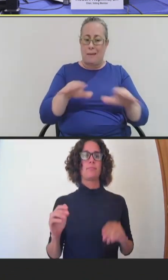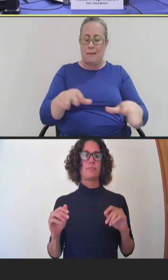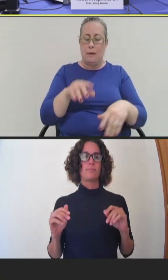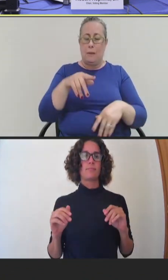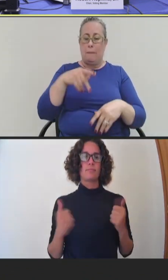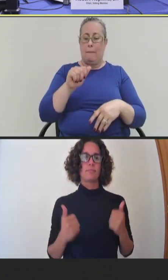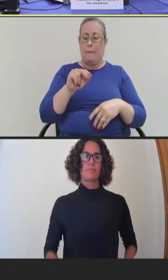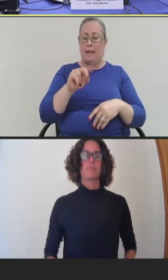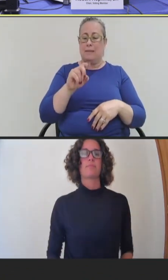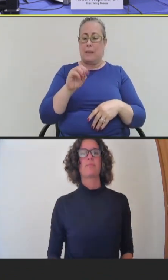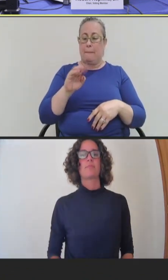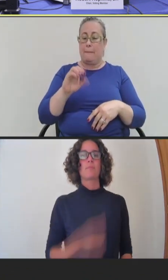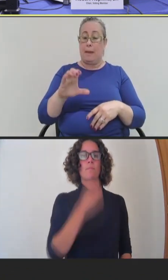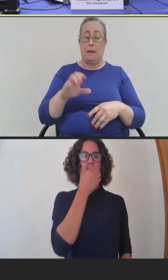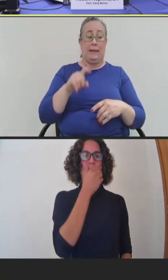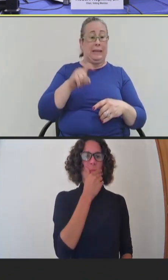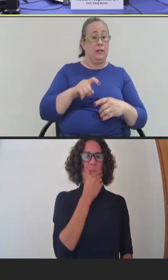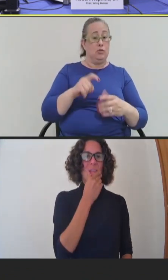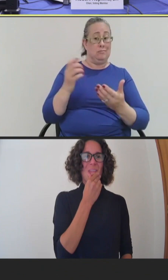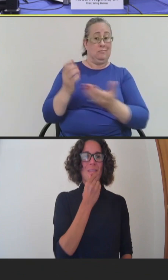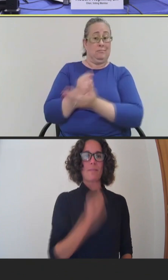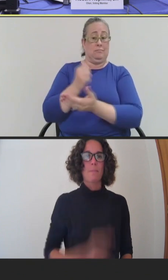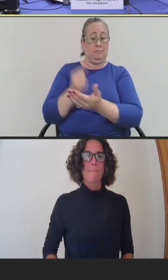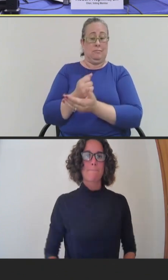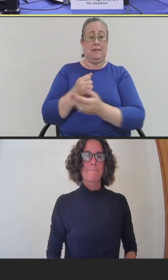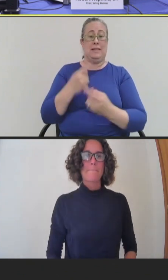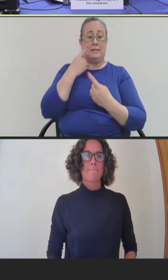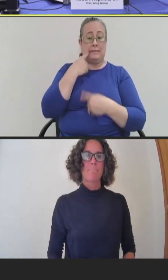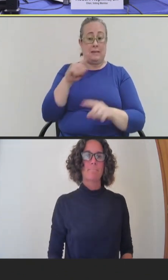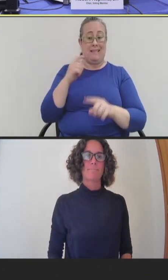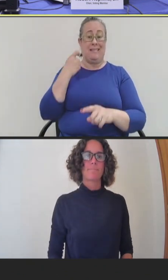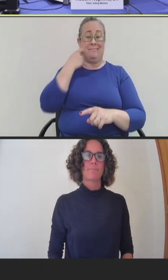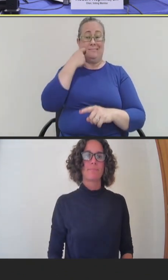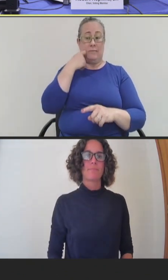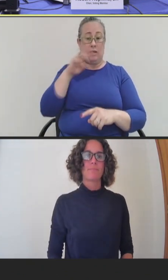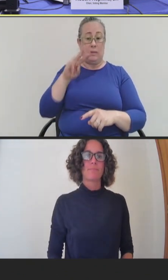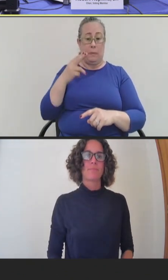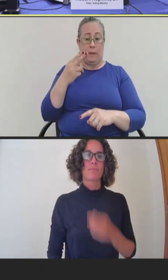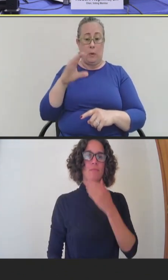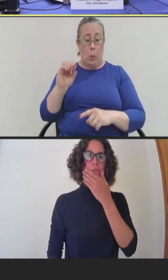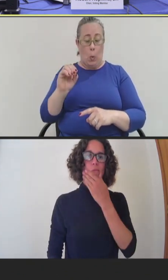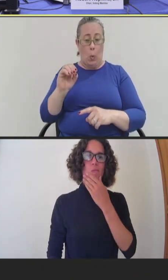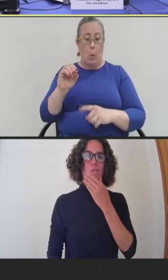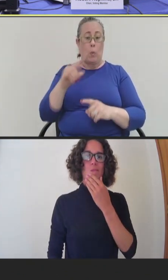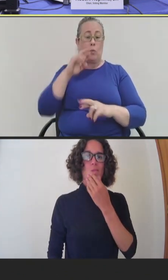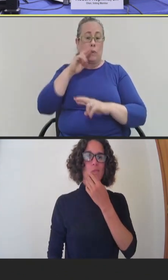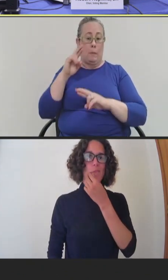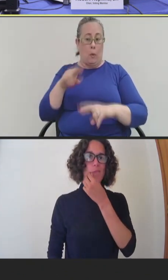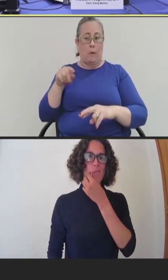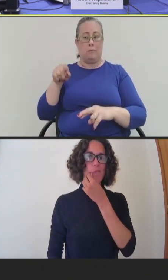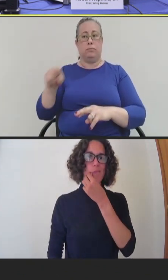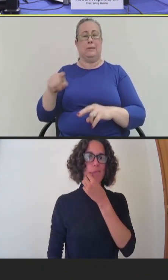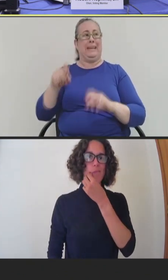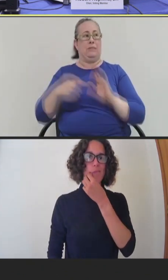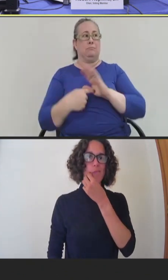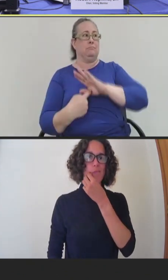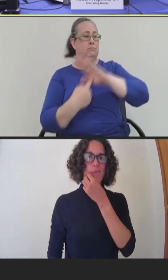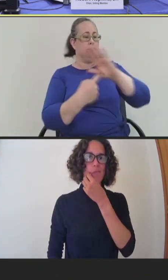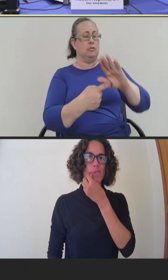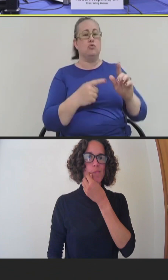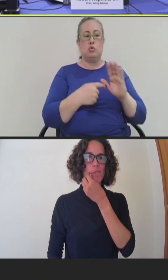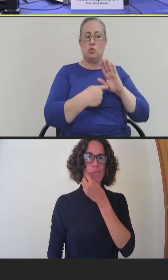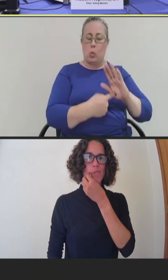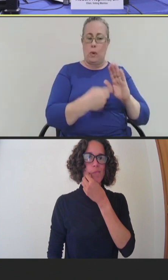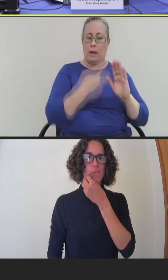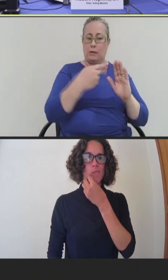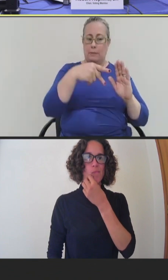leverage our successes like the WHO report that we discussed today, recent data showing HPV vaccine